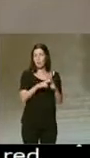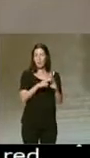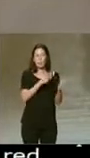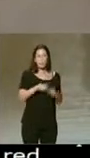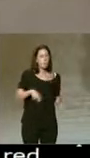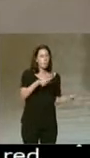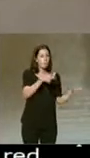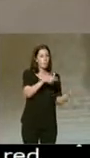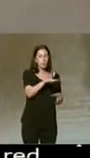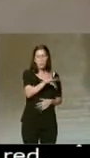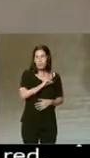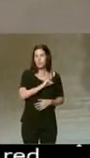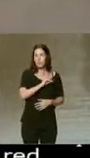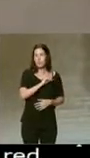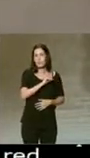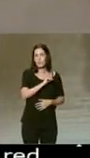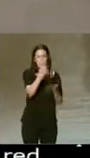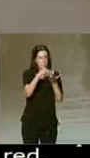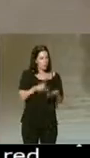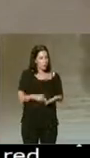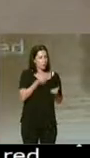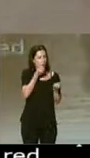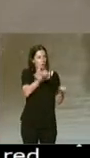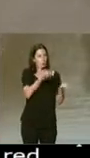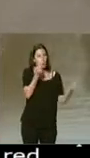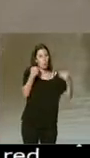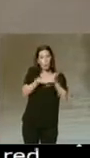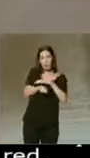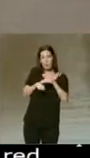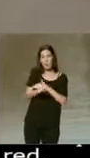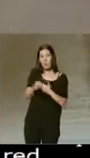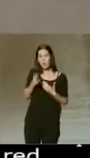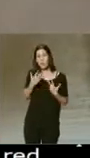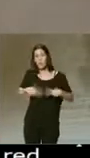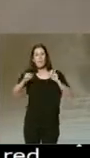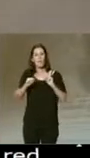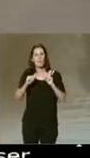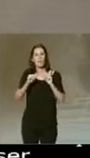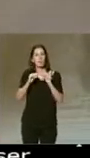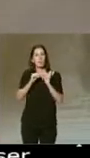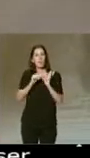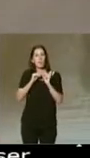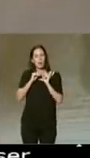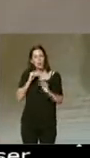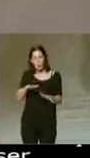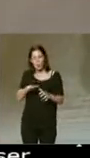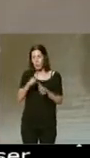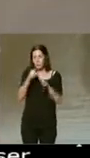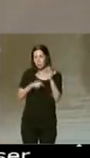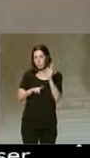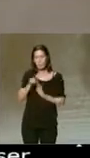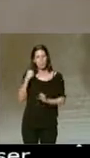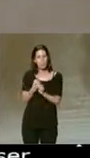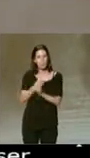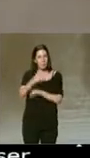to be able to gather that information. We need to be able to store it. And also, we need to be able to do data mine it